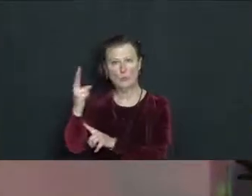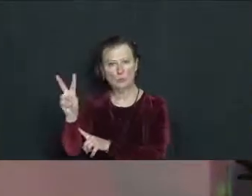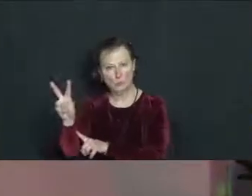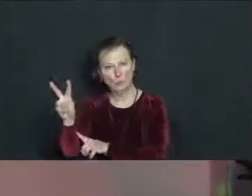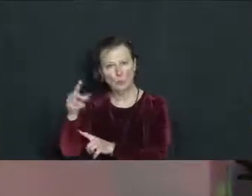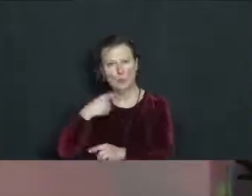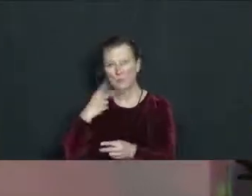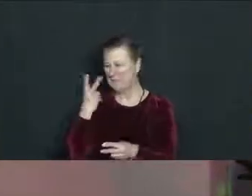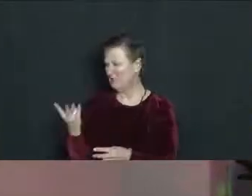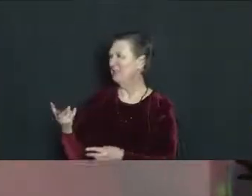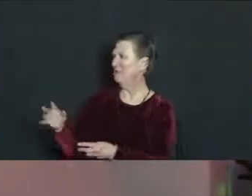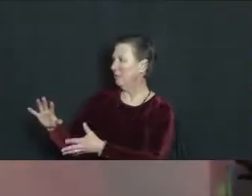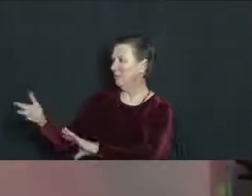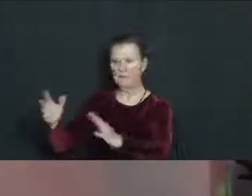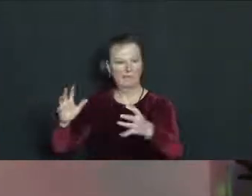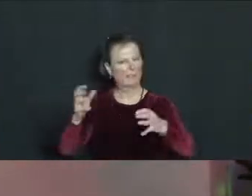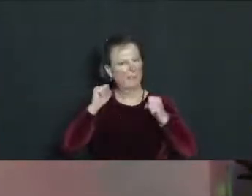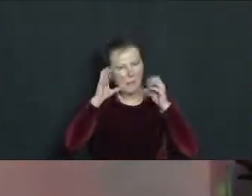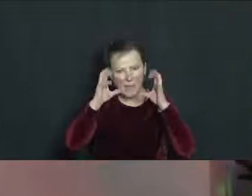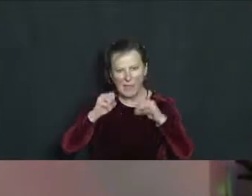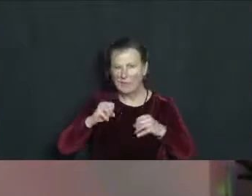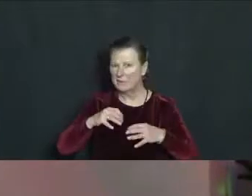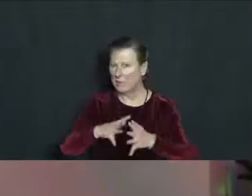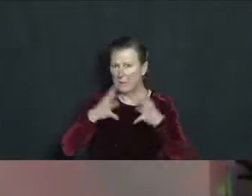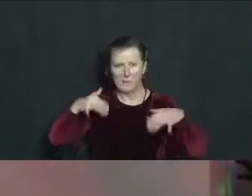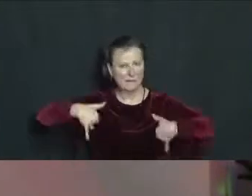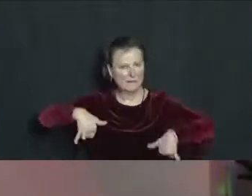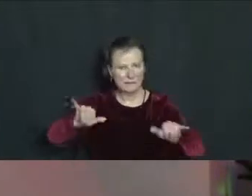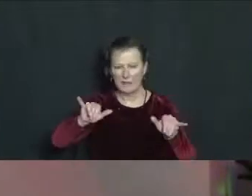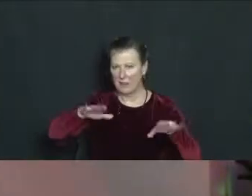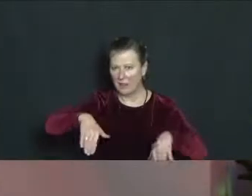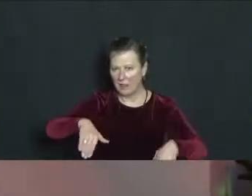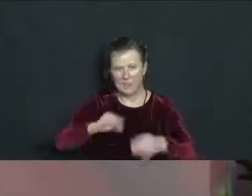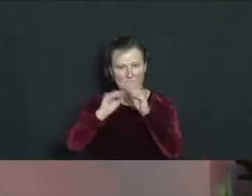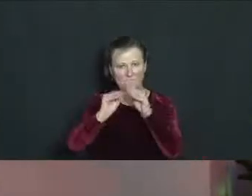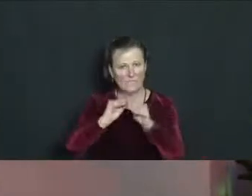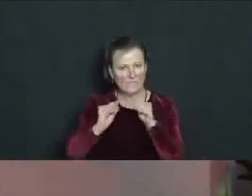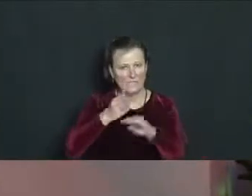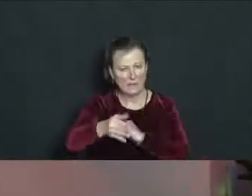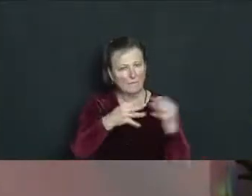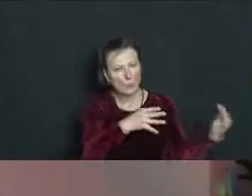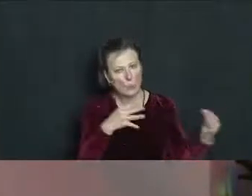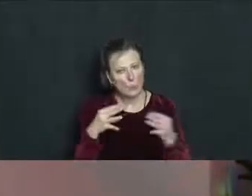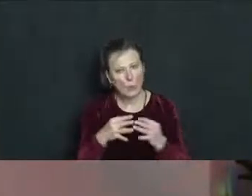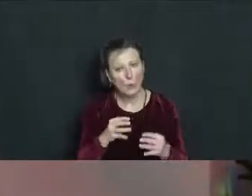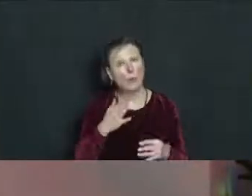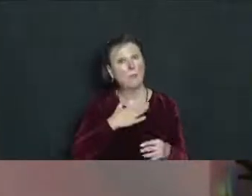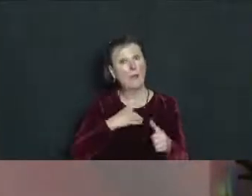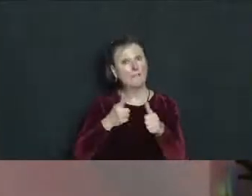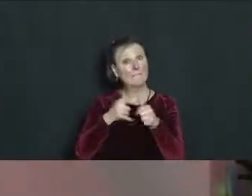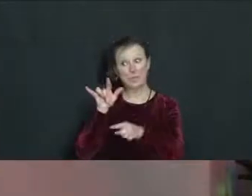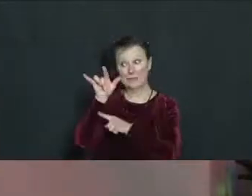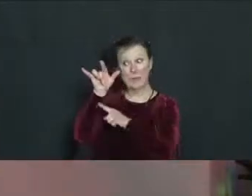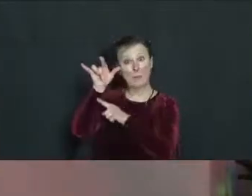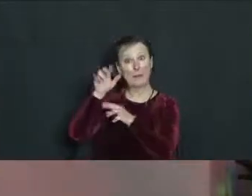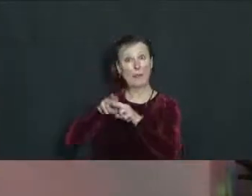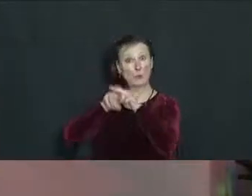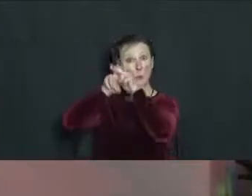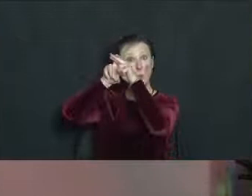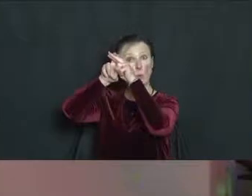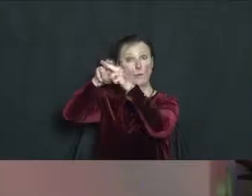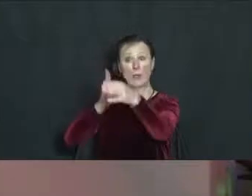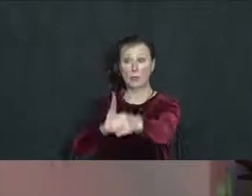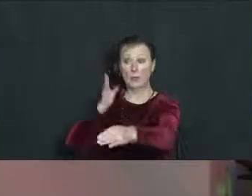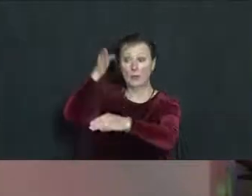drive around. It was amazing how much still hadn't been fixed after that war. So my first airplane ride took me across